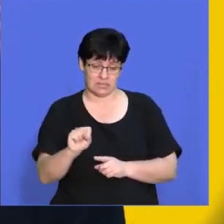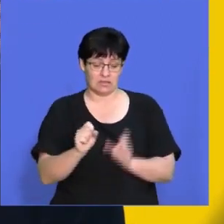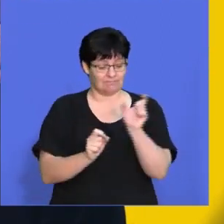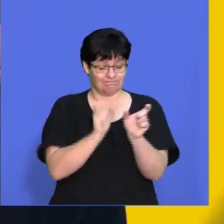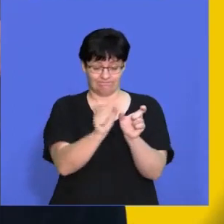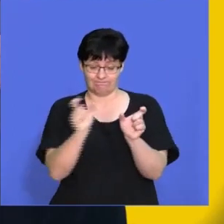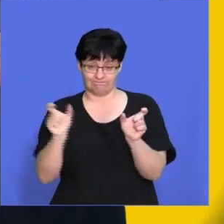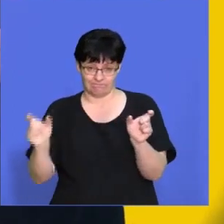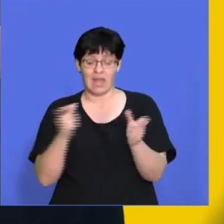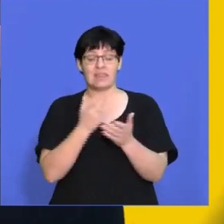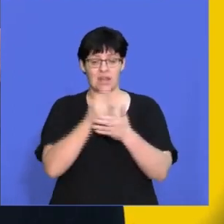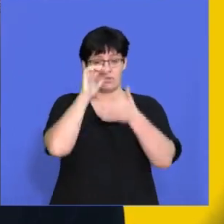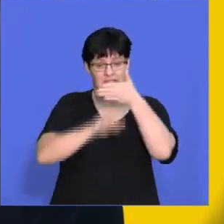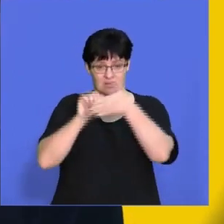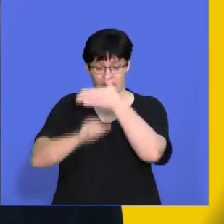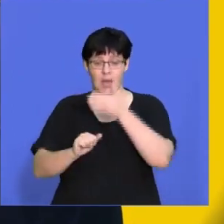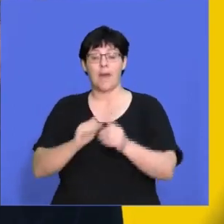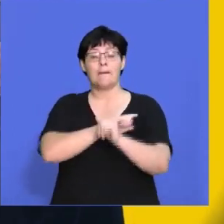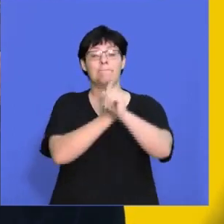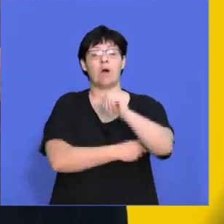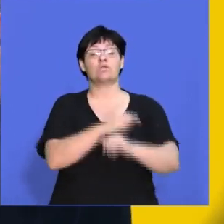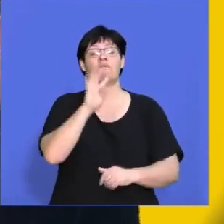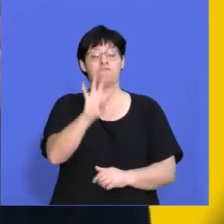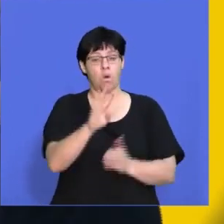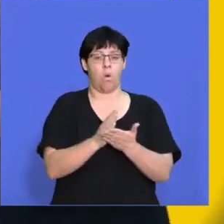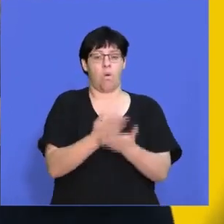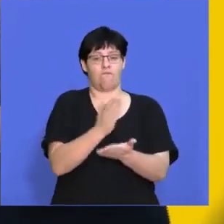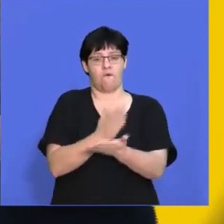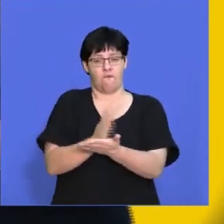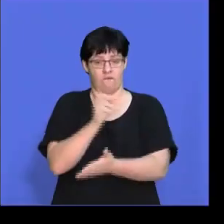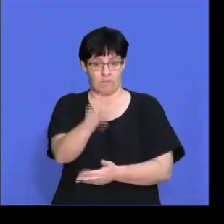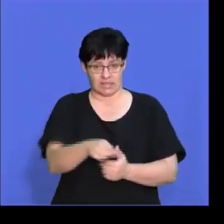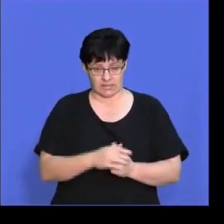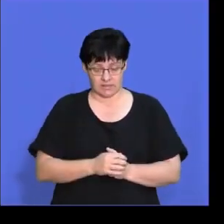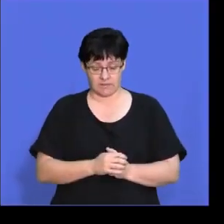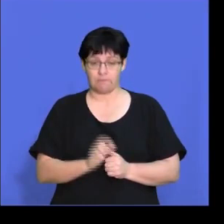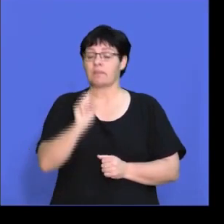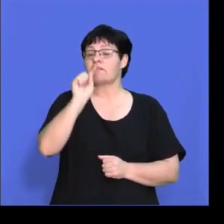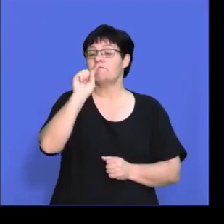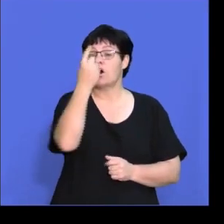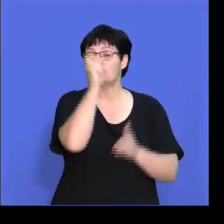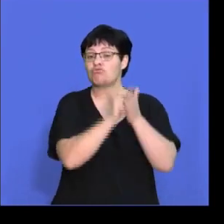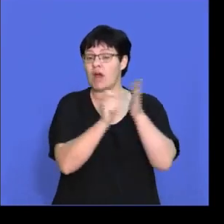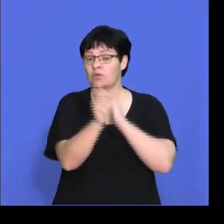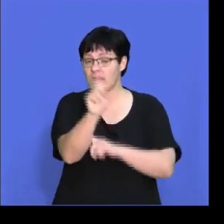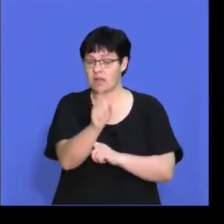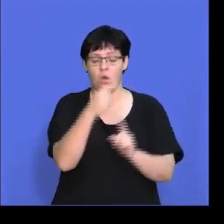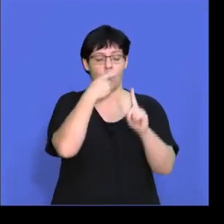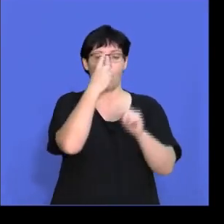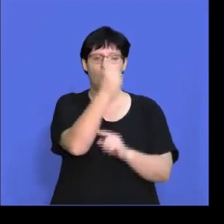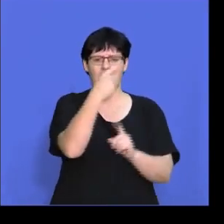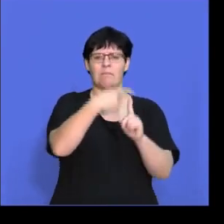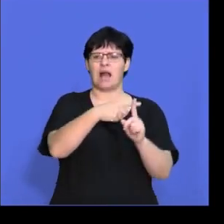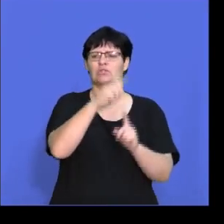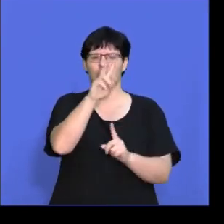then from that, we're going to have to subtract all the powers of 4. Okay, so let's first write just the 1